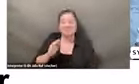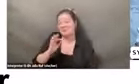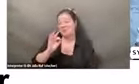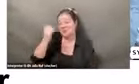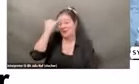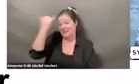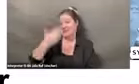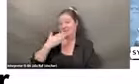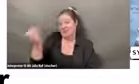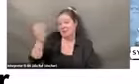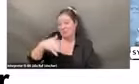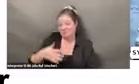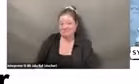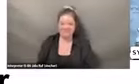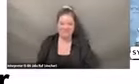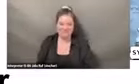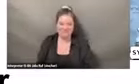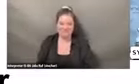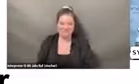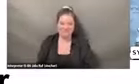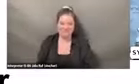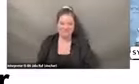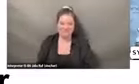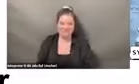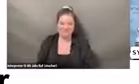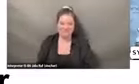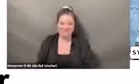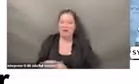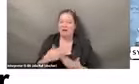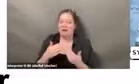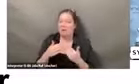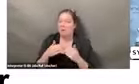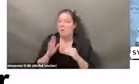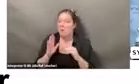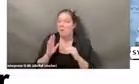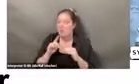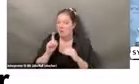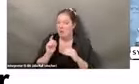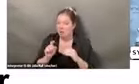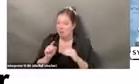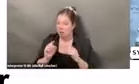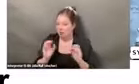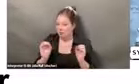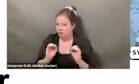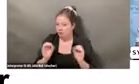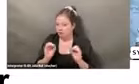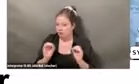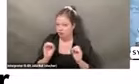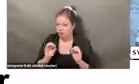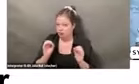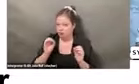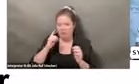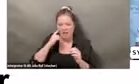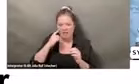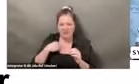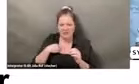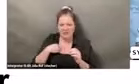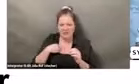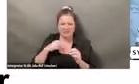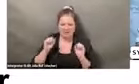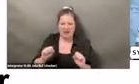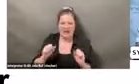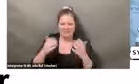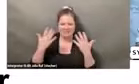think. So if there are no more questions, I think we can give you 10 minutes of your afternoon